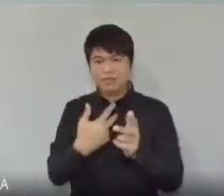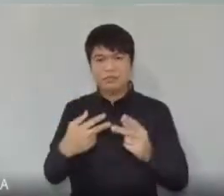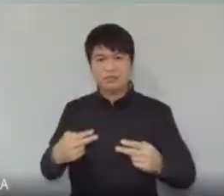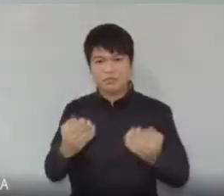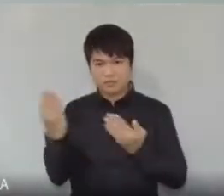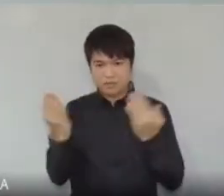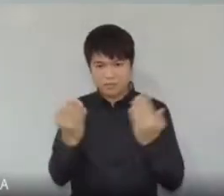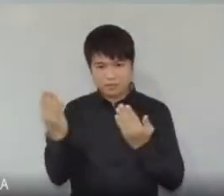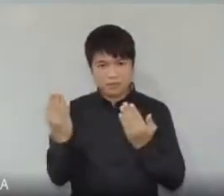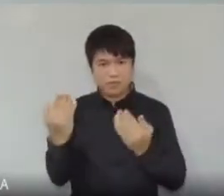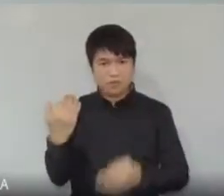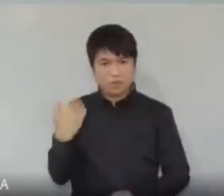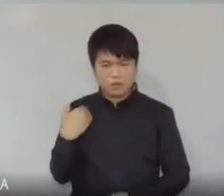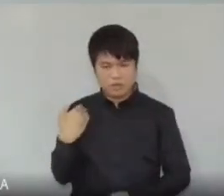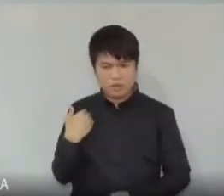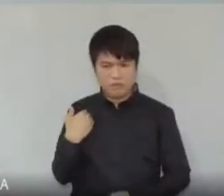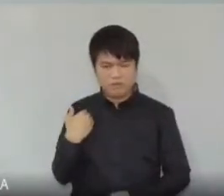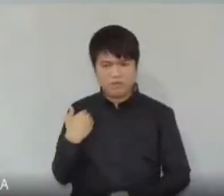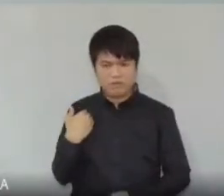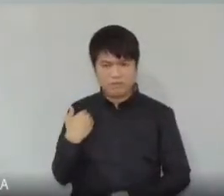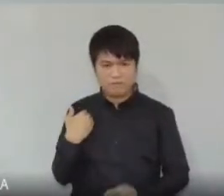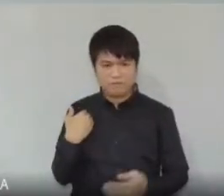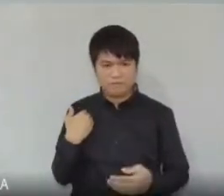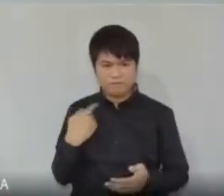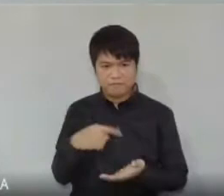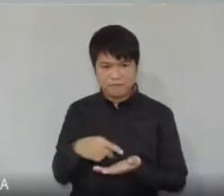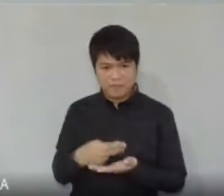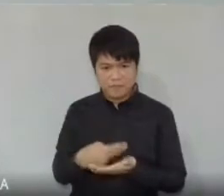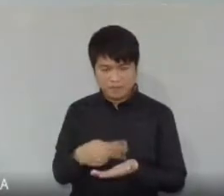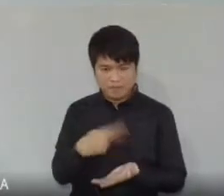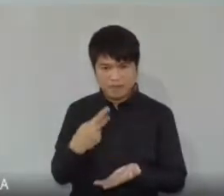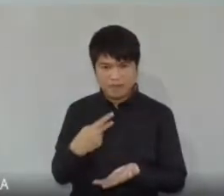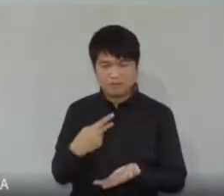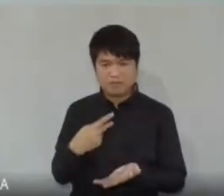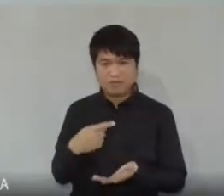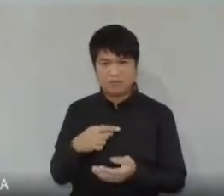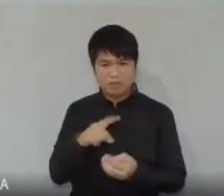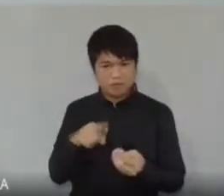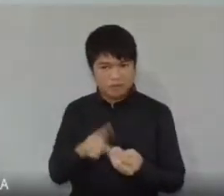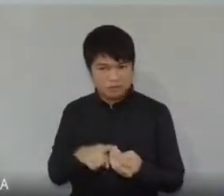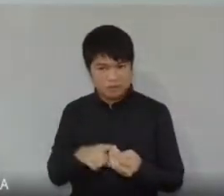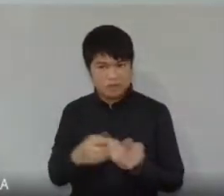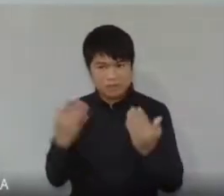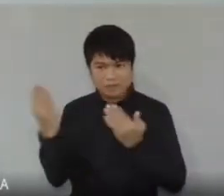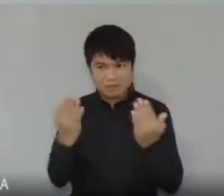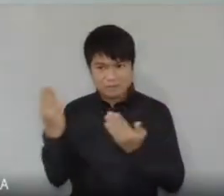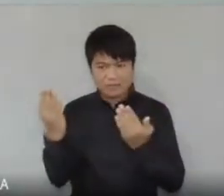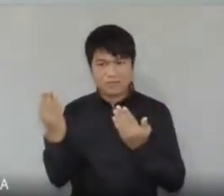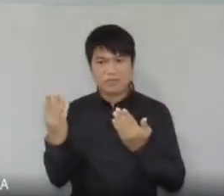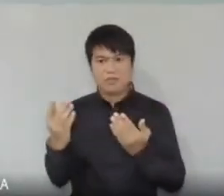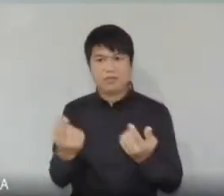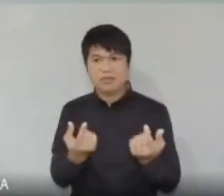As it is incumbent upon us to take steps in ensuring the sustainability of telehealth. Telehealth is here